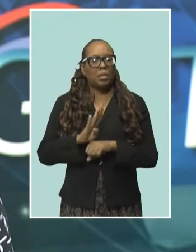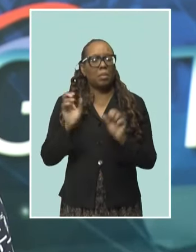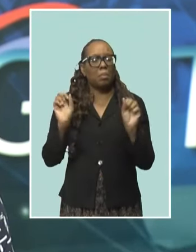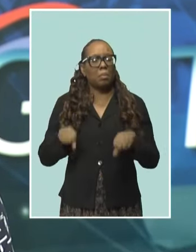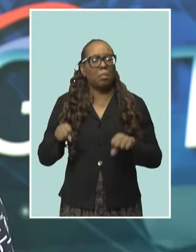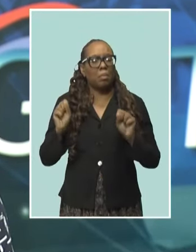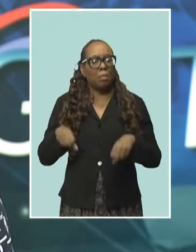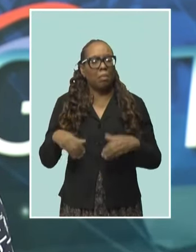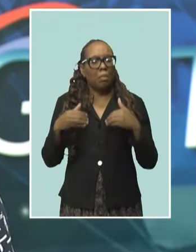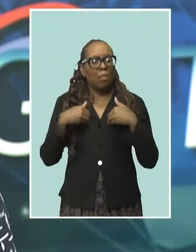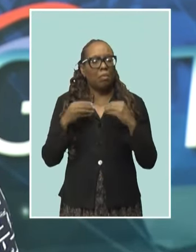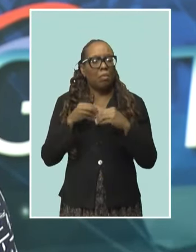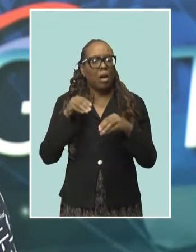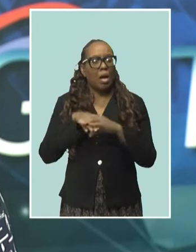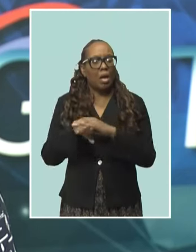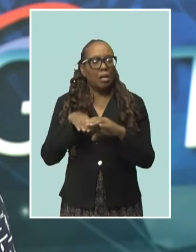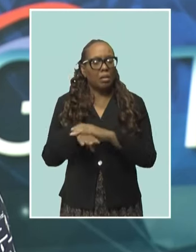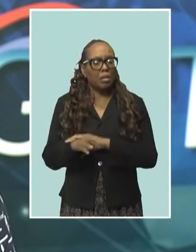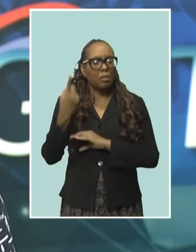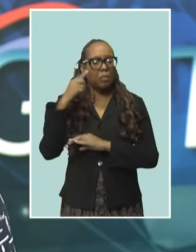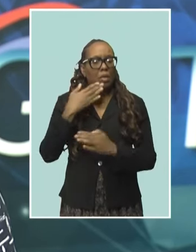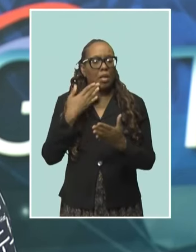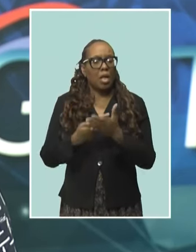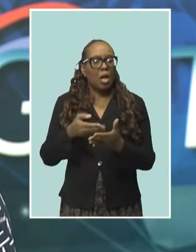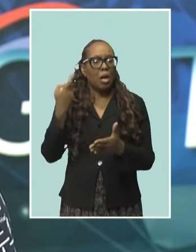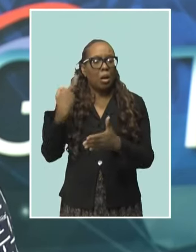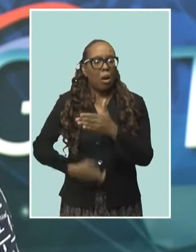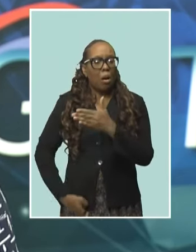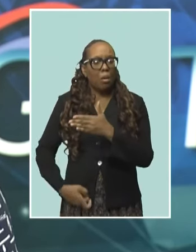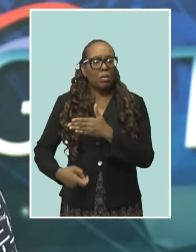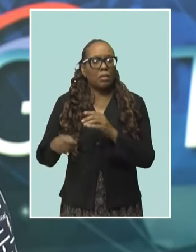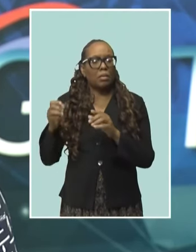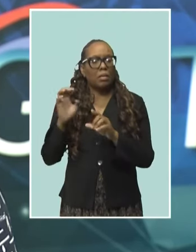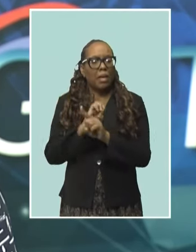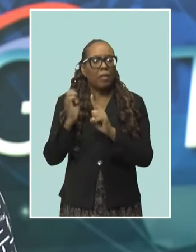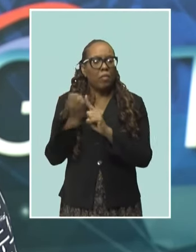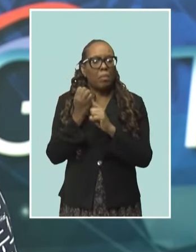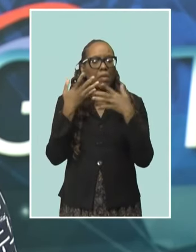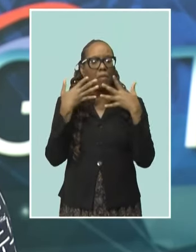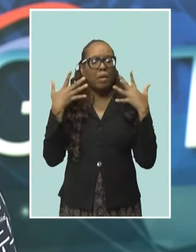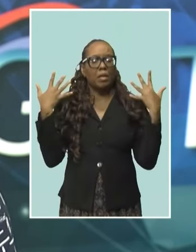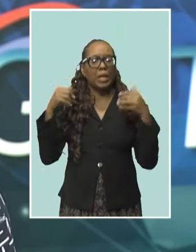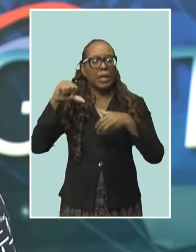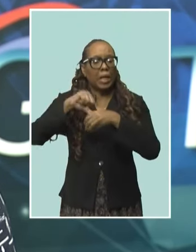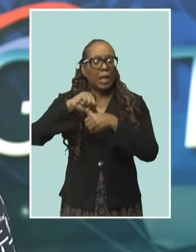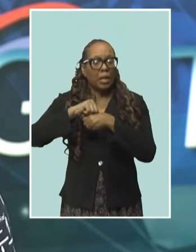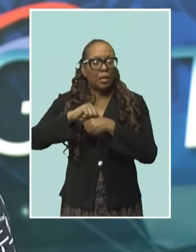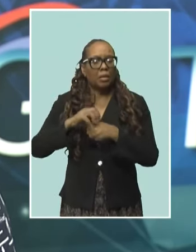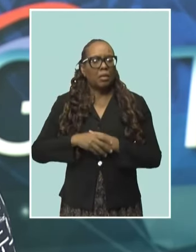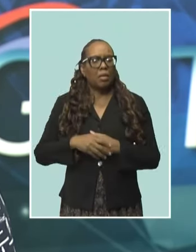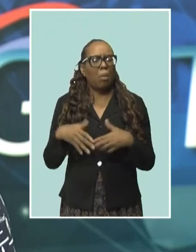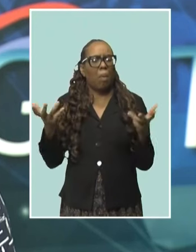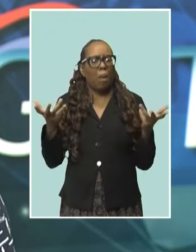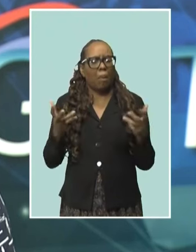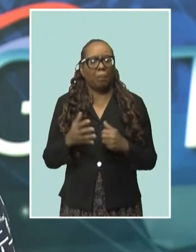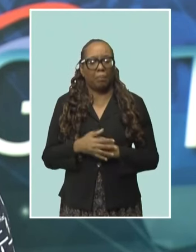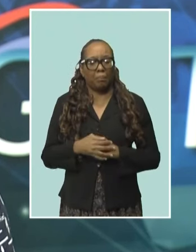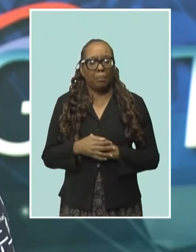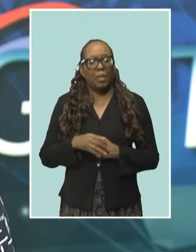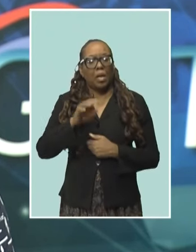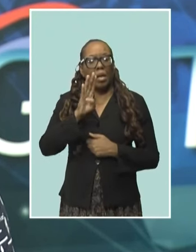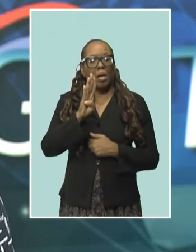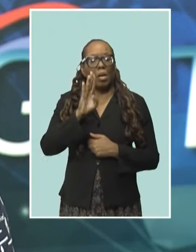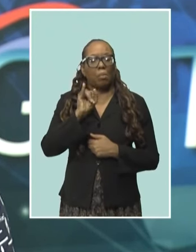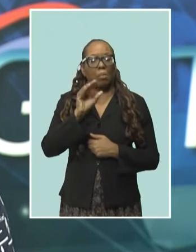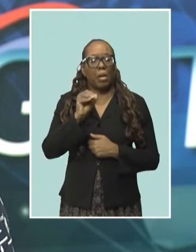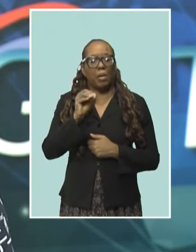more cost-effective and environmentally friendly fuel. This will be possible once a pilot project by a local biofuel